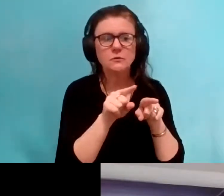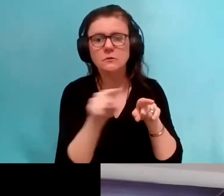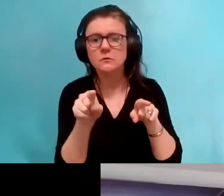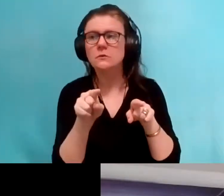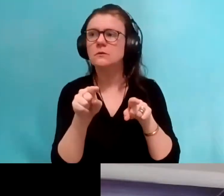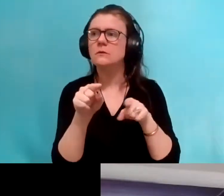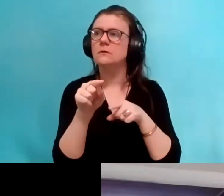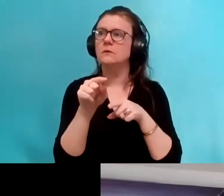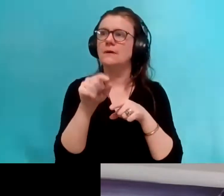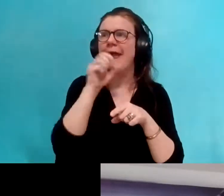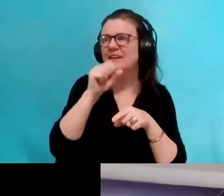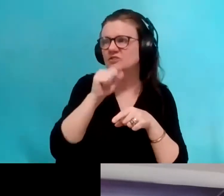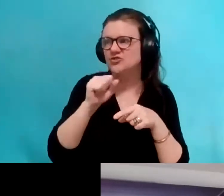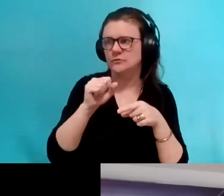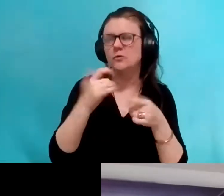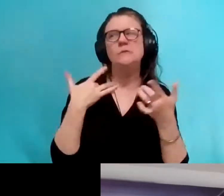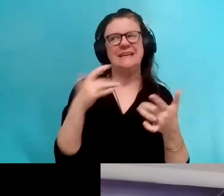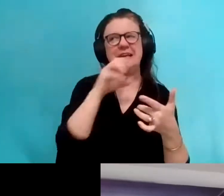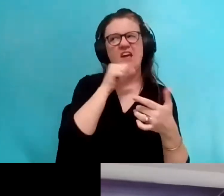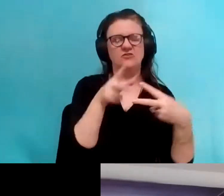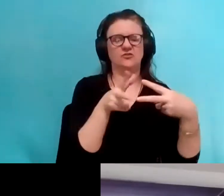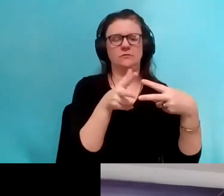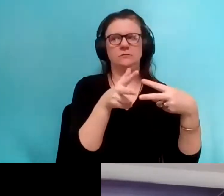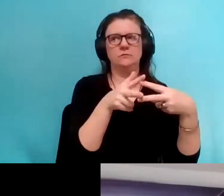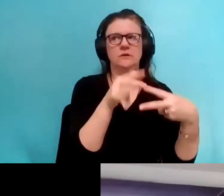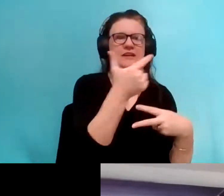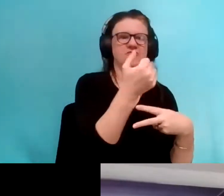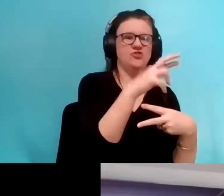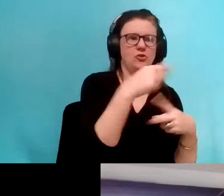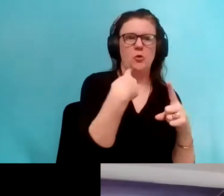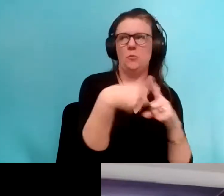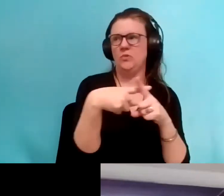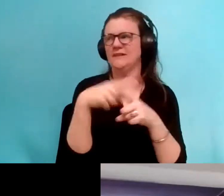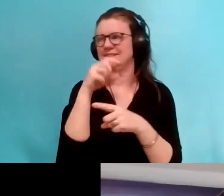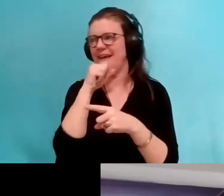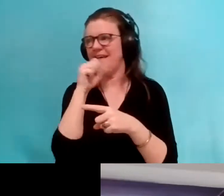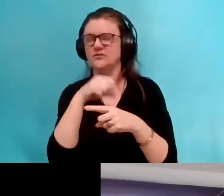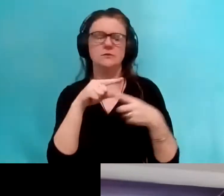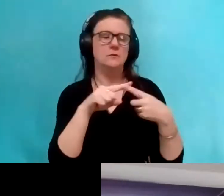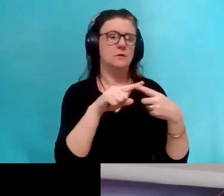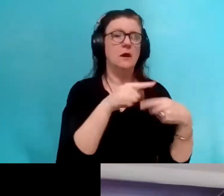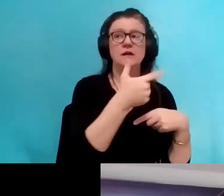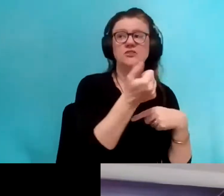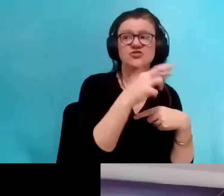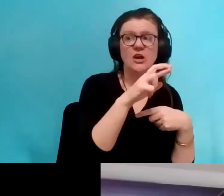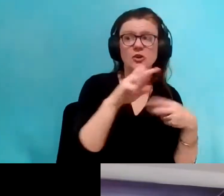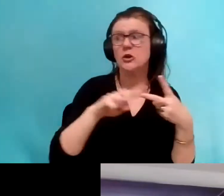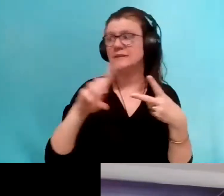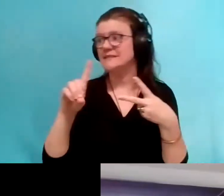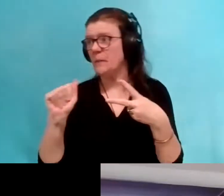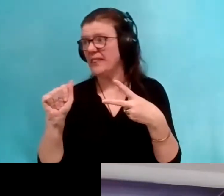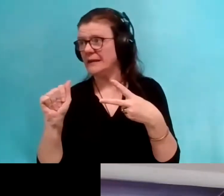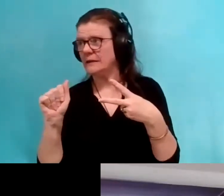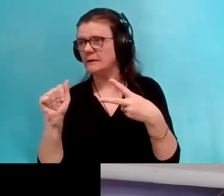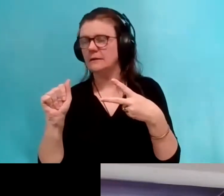gender and age, right? So the intersections of gender and age, gender and disability. We're looking at disability. So I